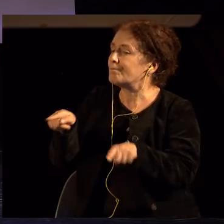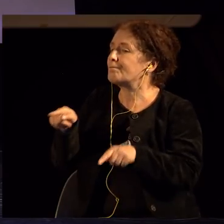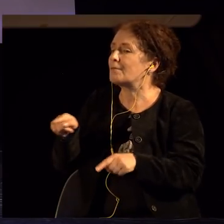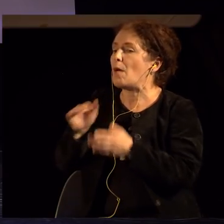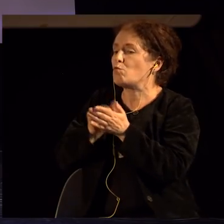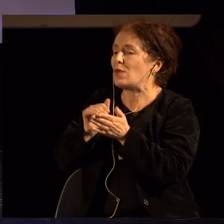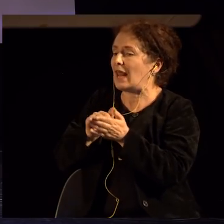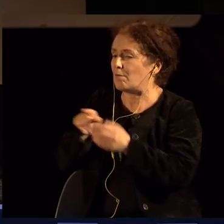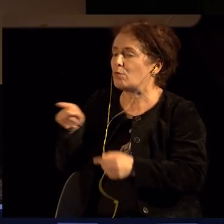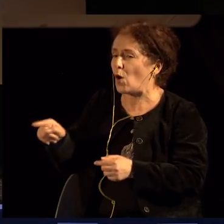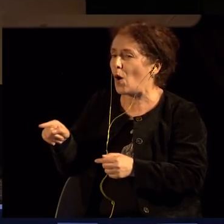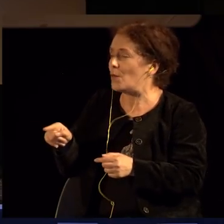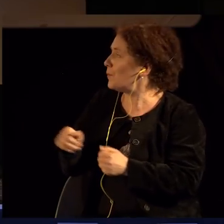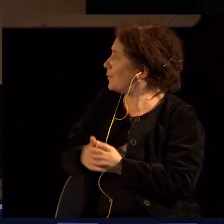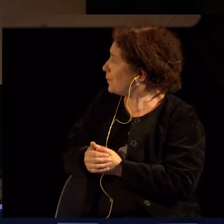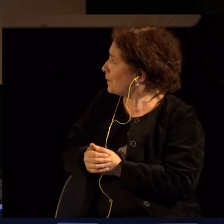for sex to be pleasurable.